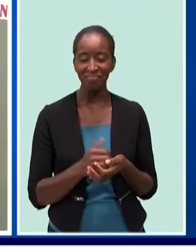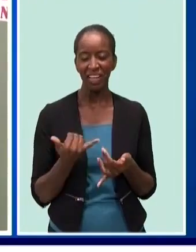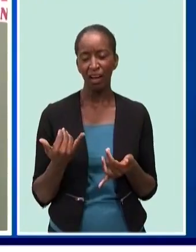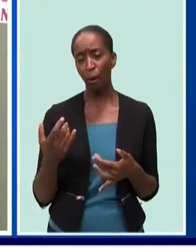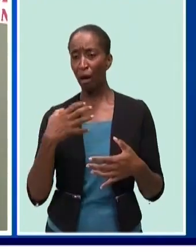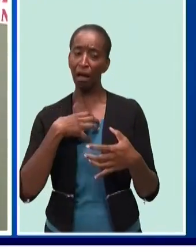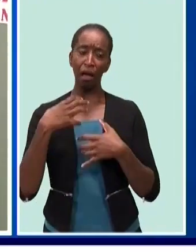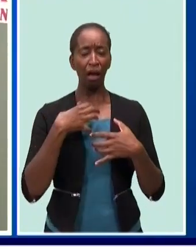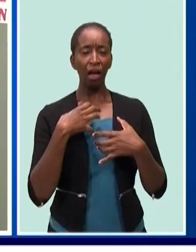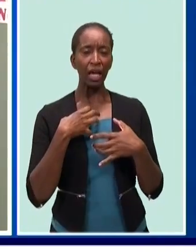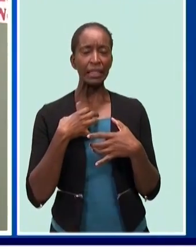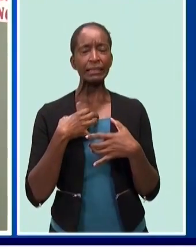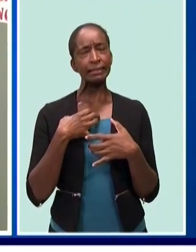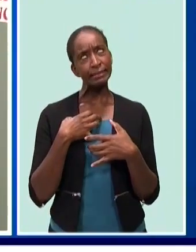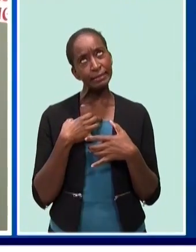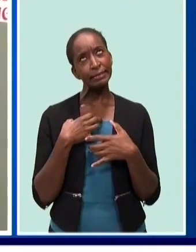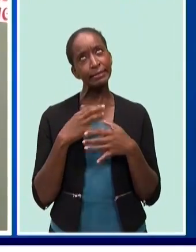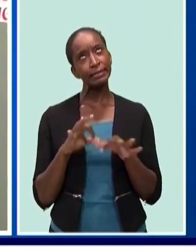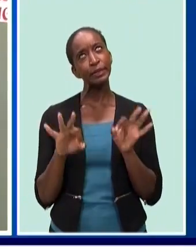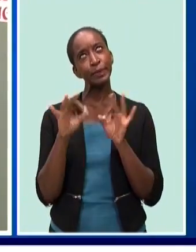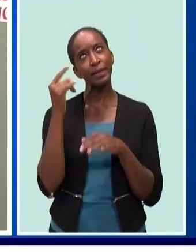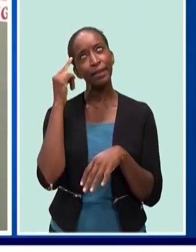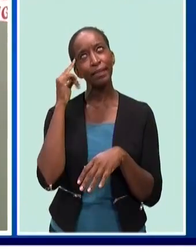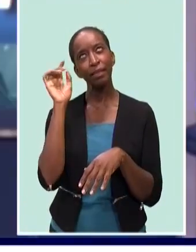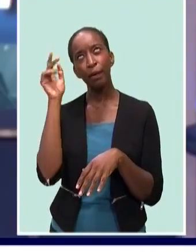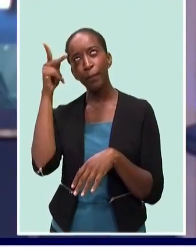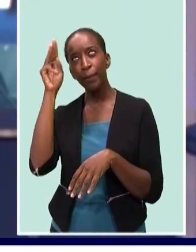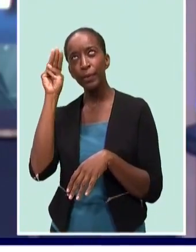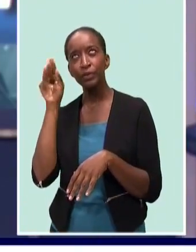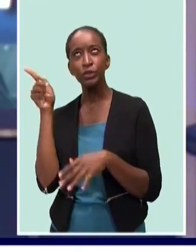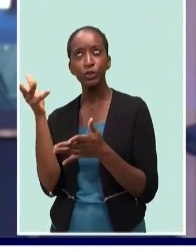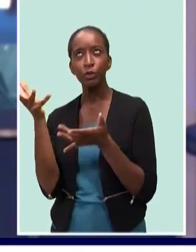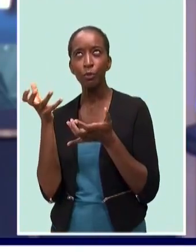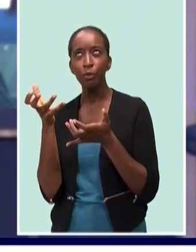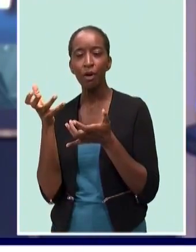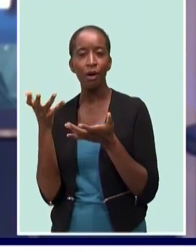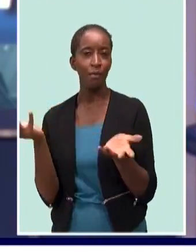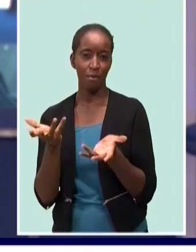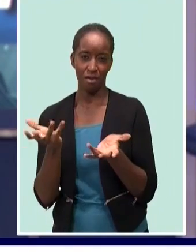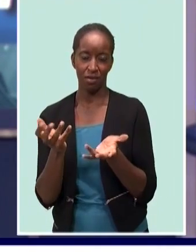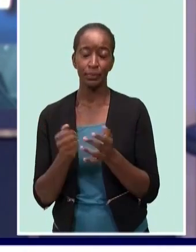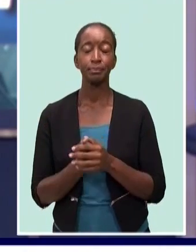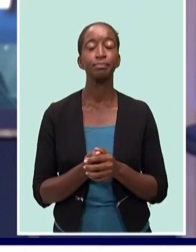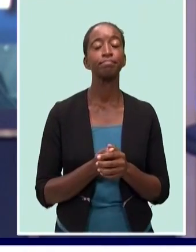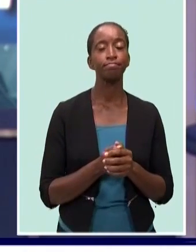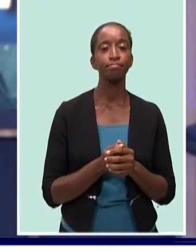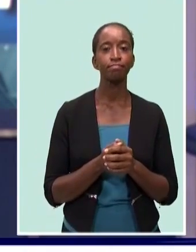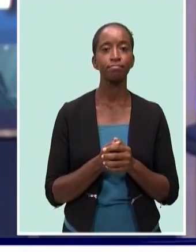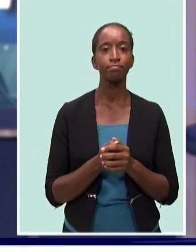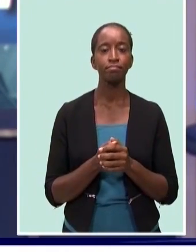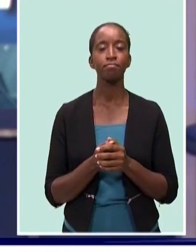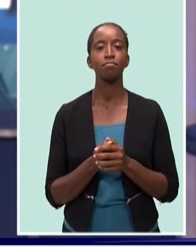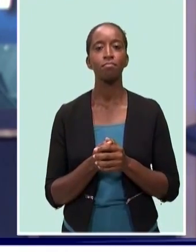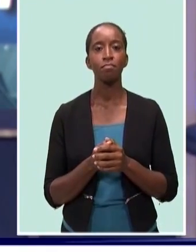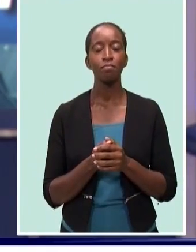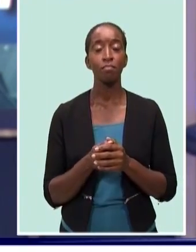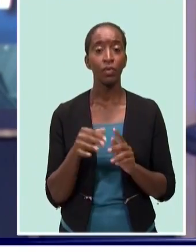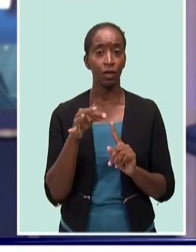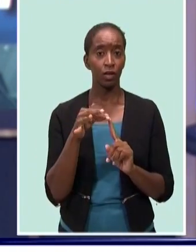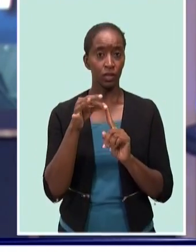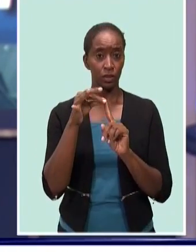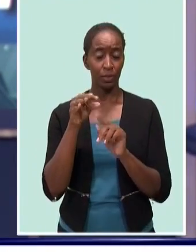America, whilst that may get you a transfer, there's still $5.50 our money. So for us that living here in Barbados, we got to be cognizant of certain facts,